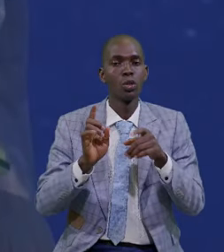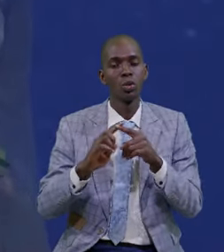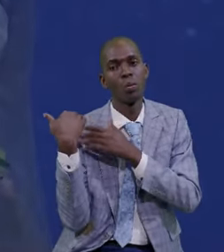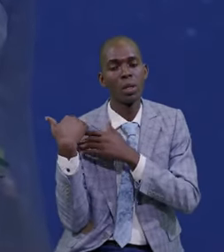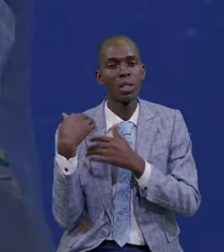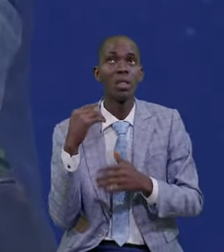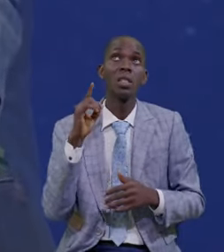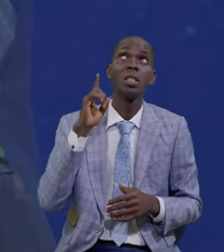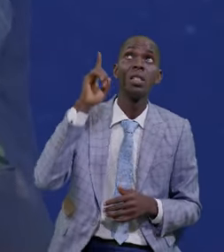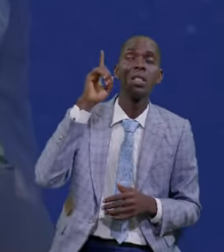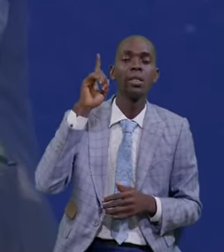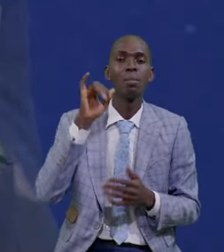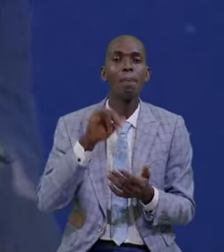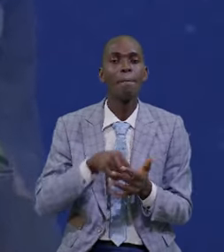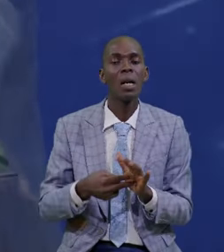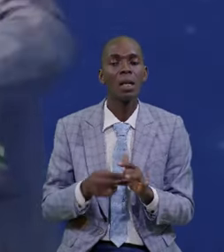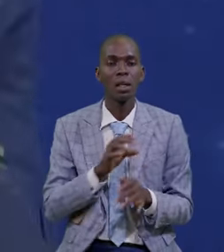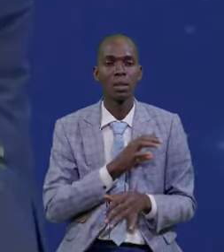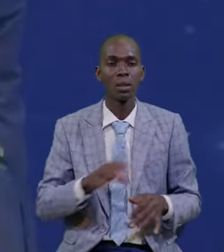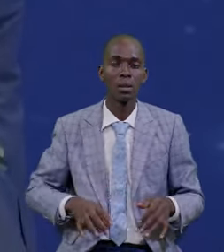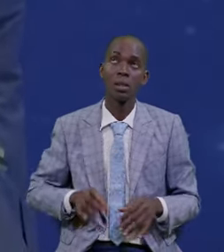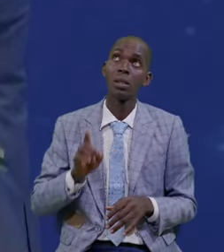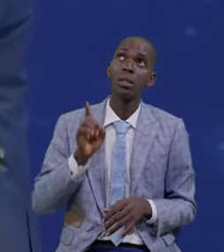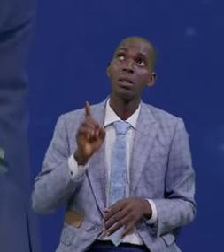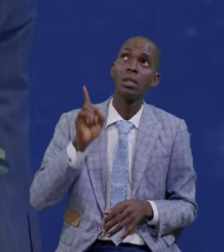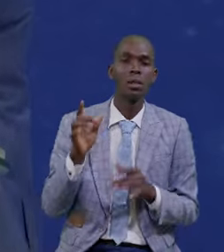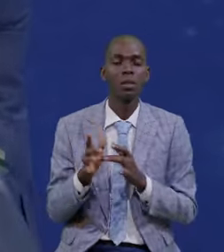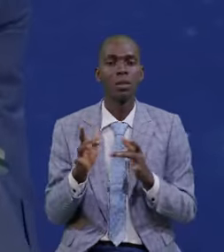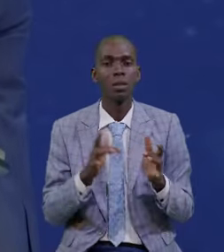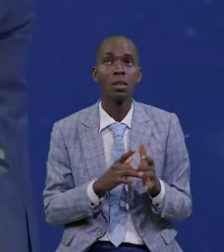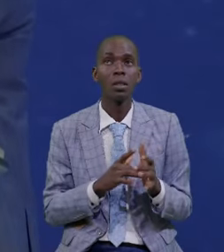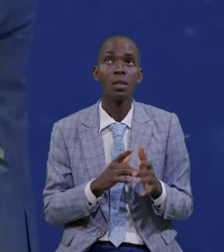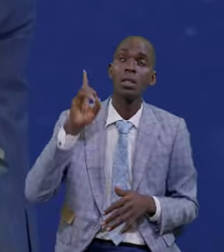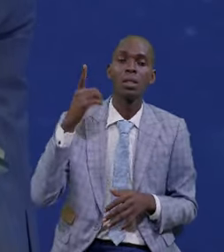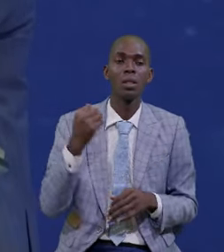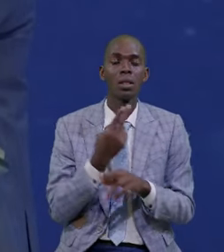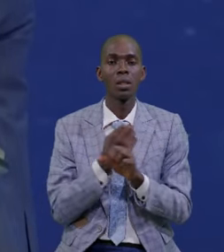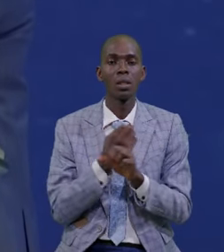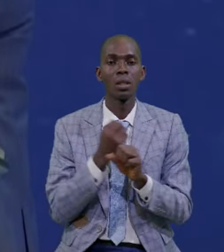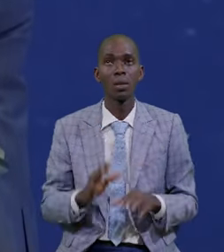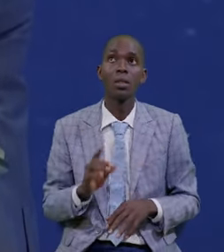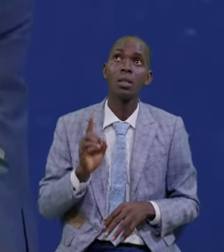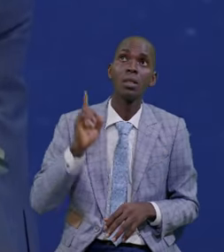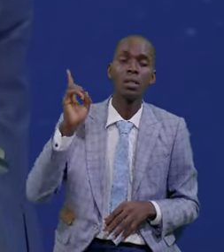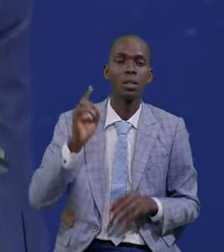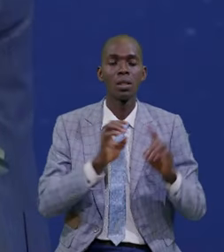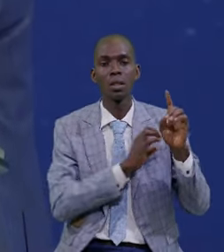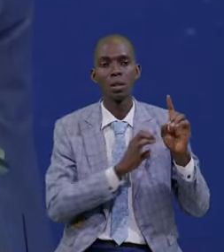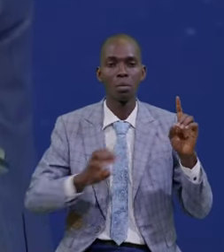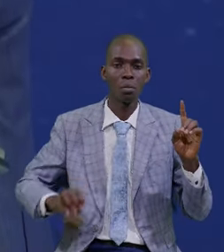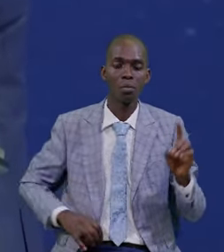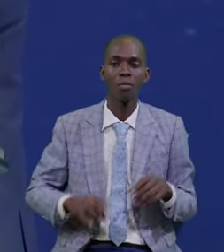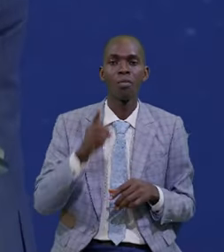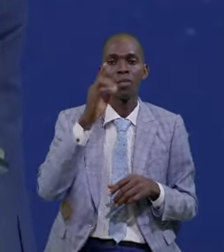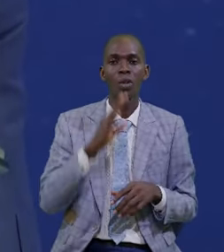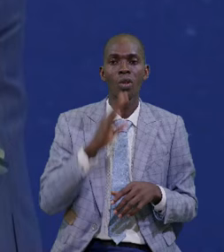Christ, he that Jesus, he the Redeemer, he Emmanuel, God with